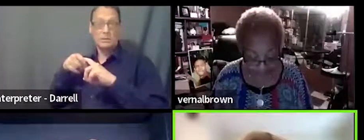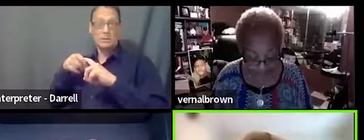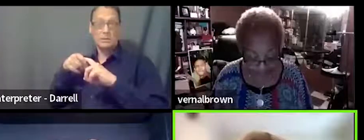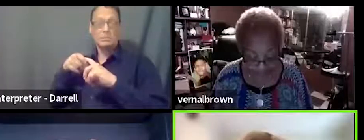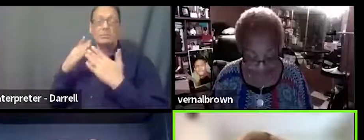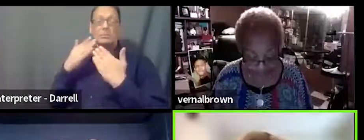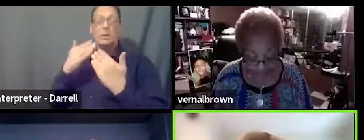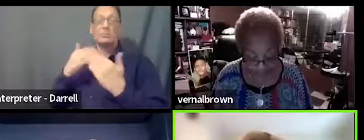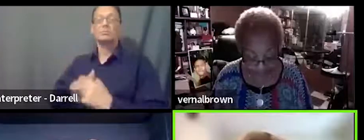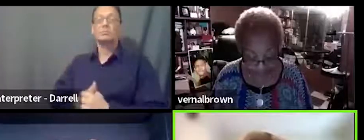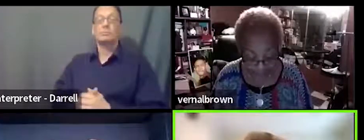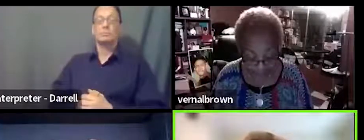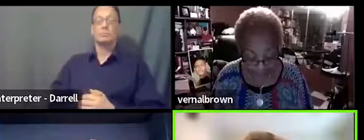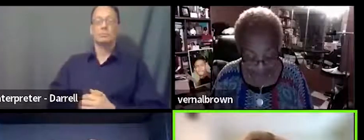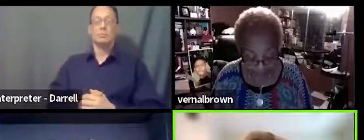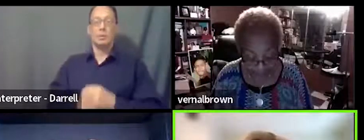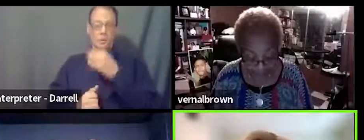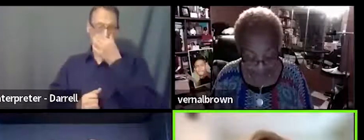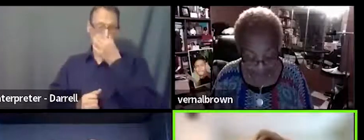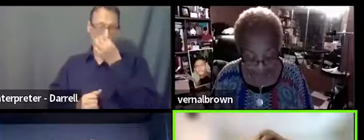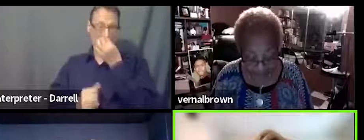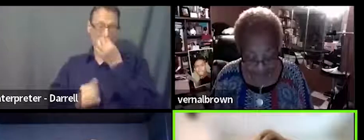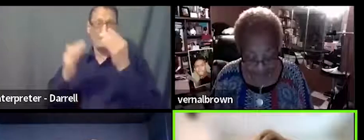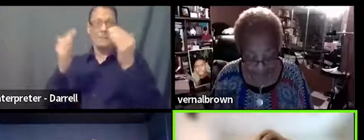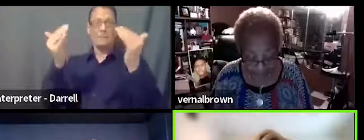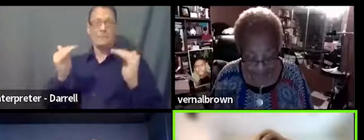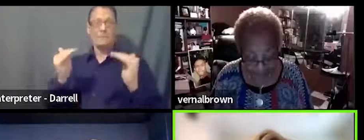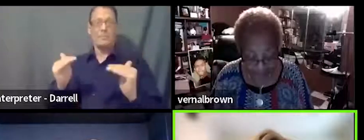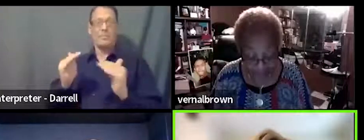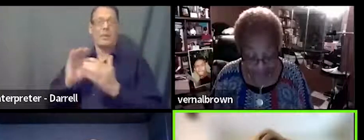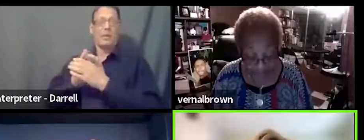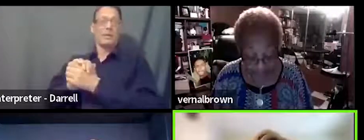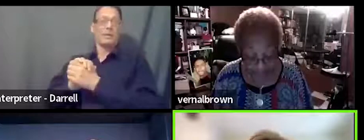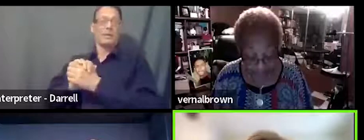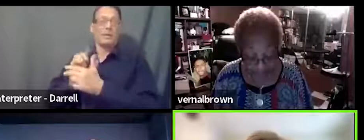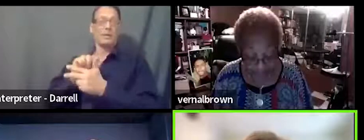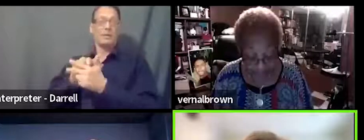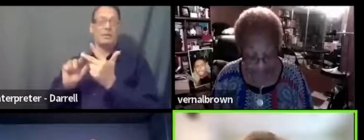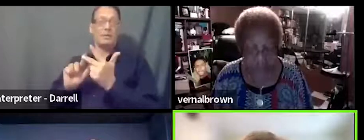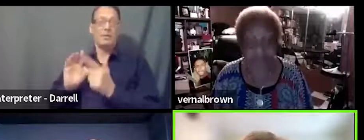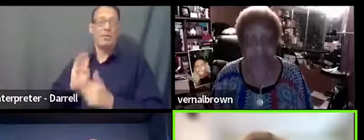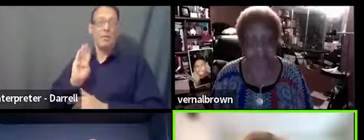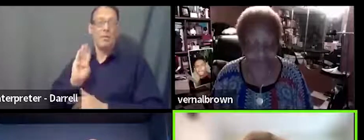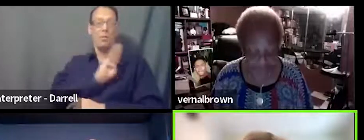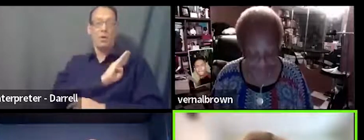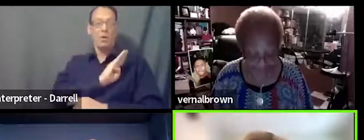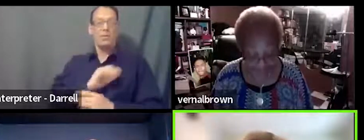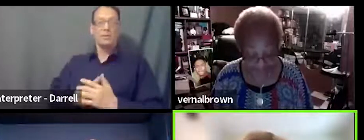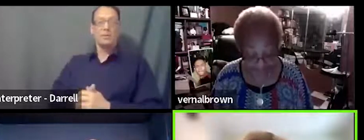Thank you. Next item, and congratulations to the new board officers.